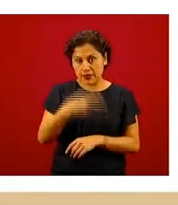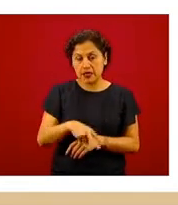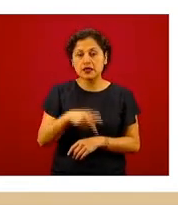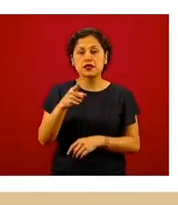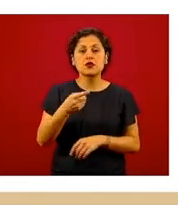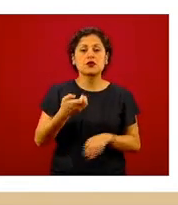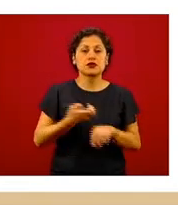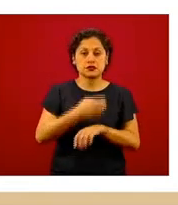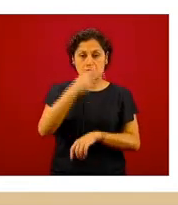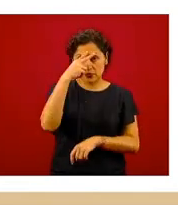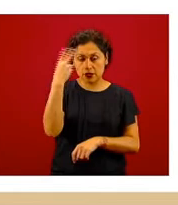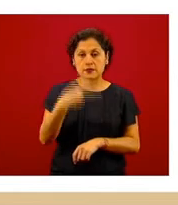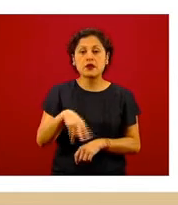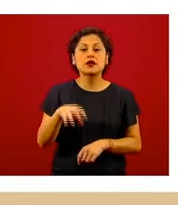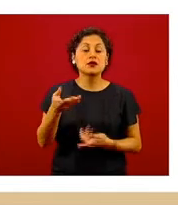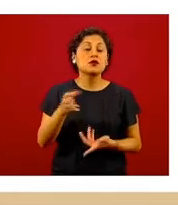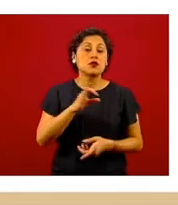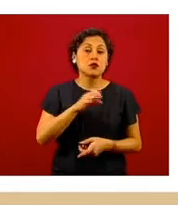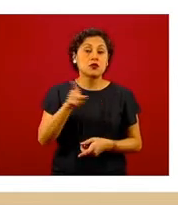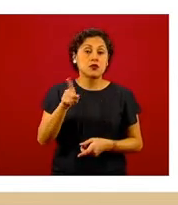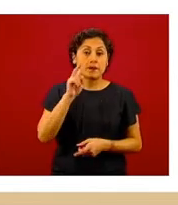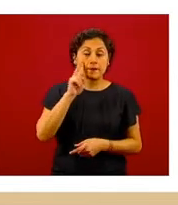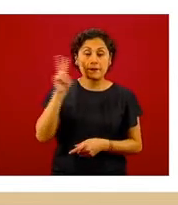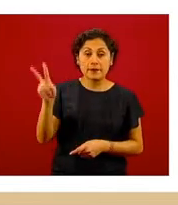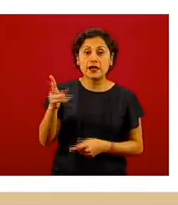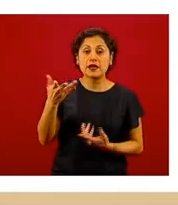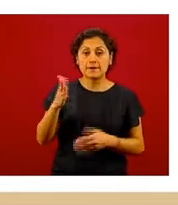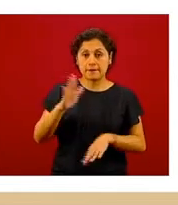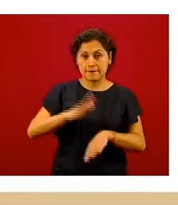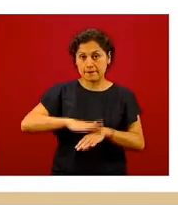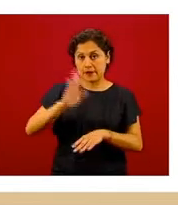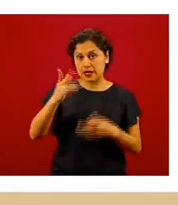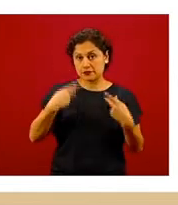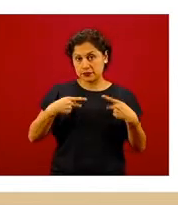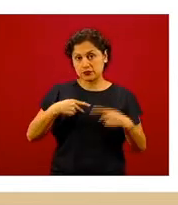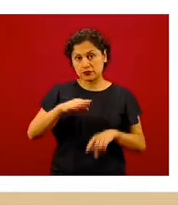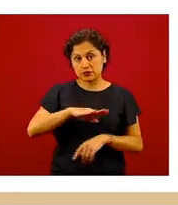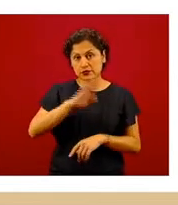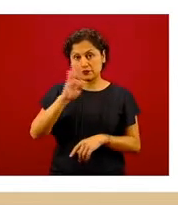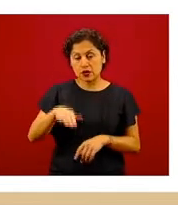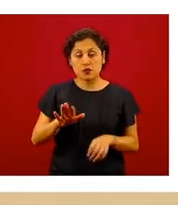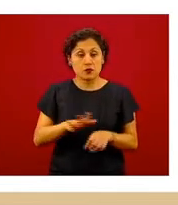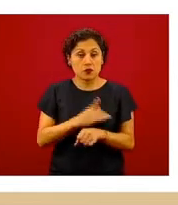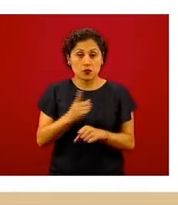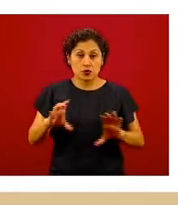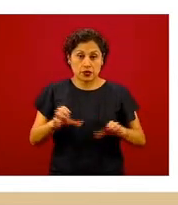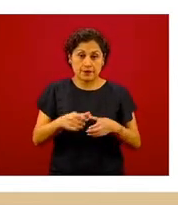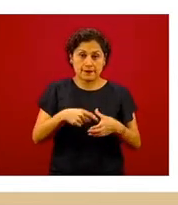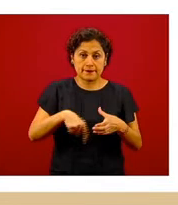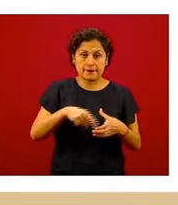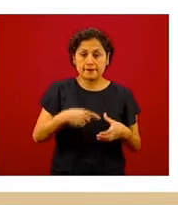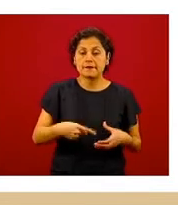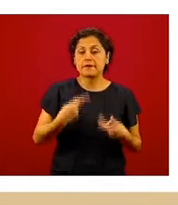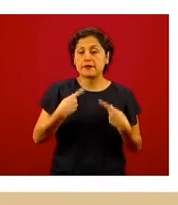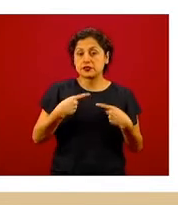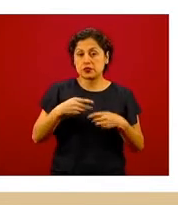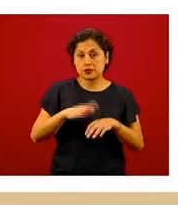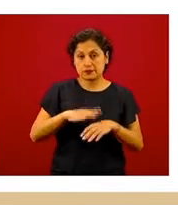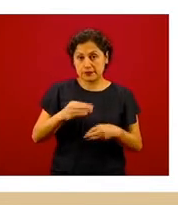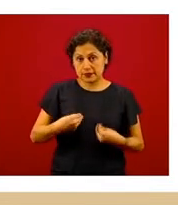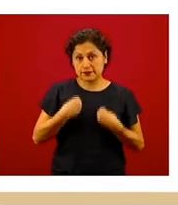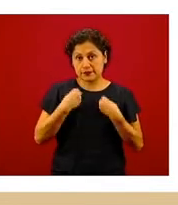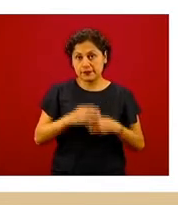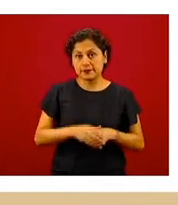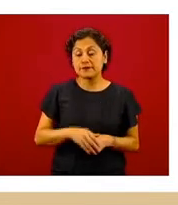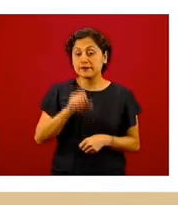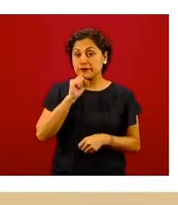the largest population within the country. So of course, it's going to represent the highest